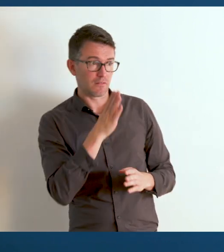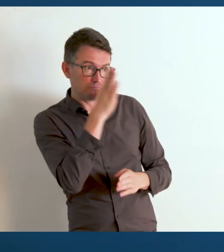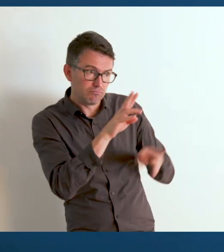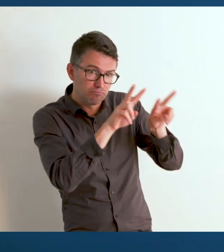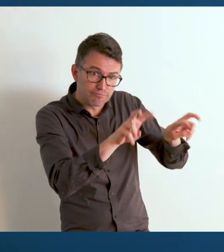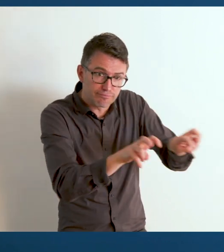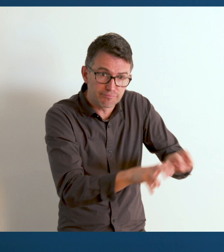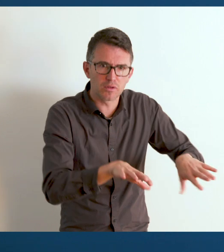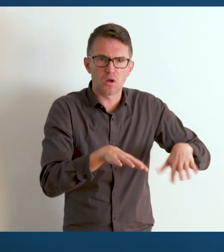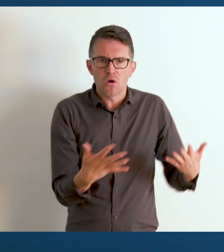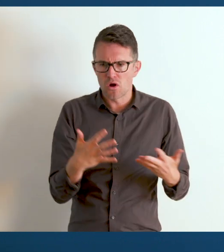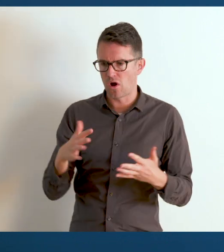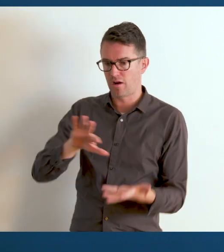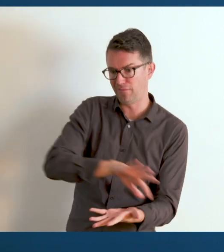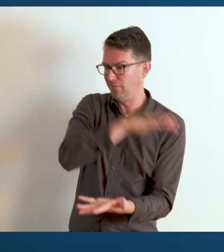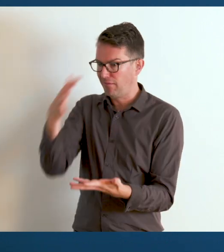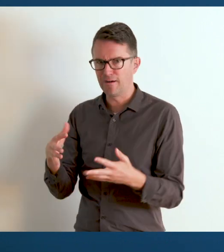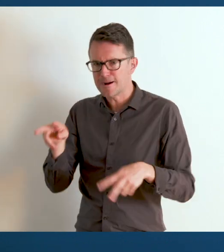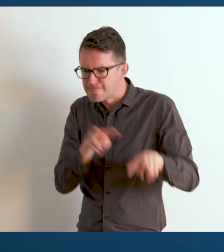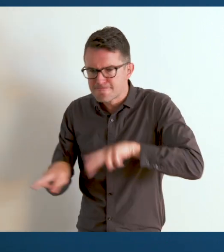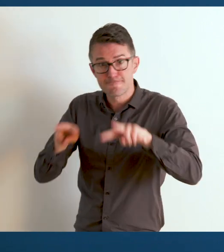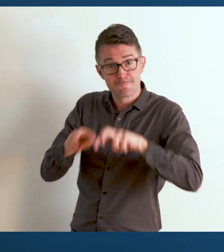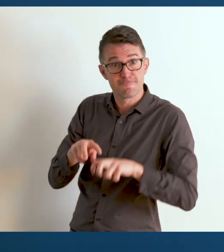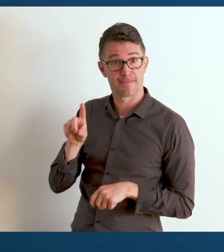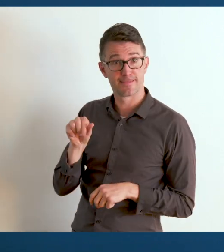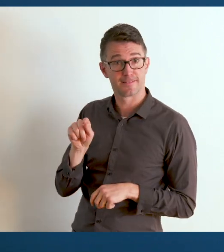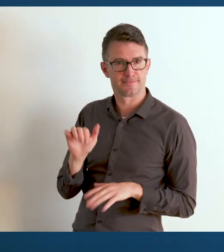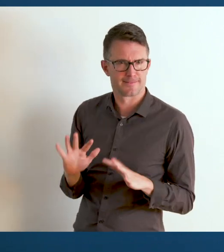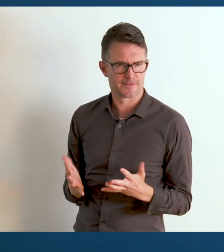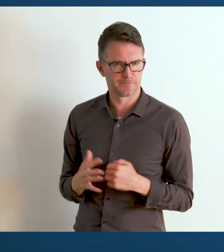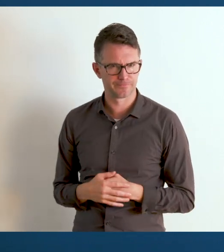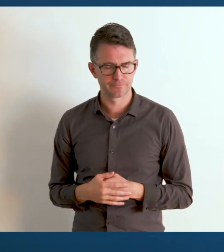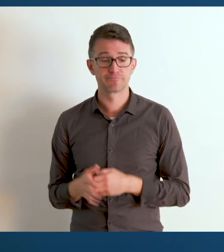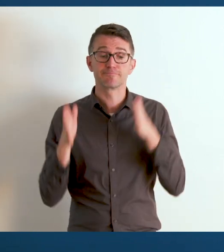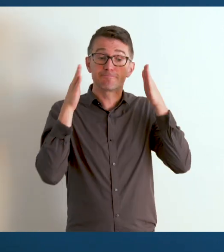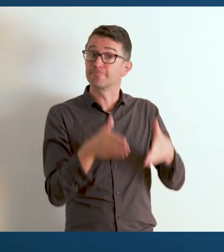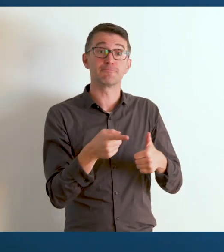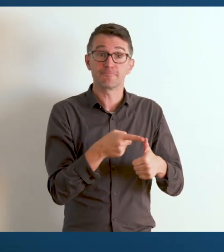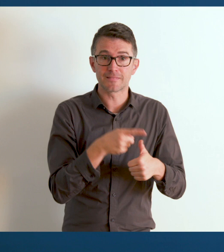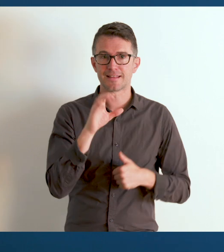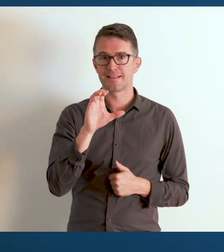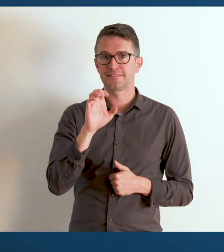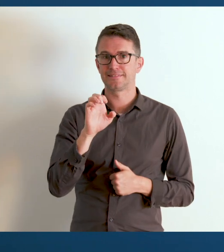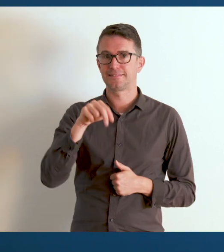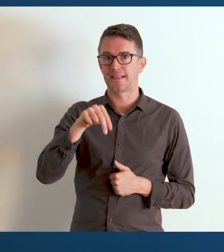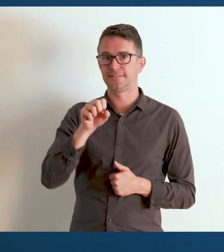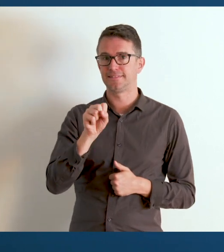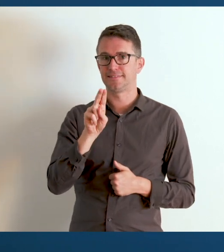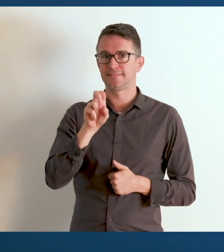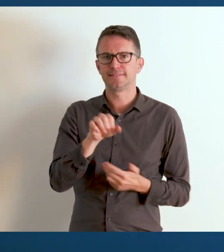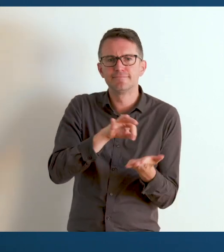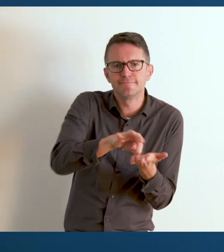direct assessments, and qualitative data collection methodologies. In terms of censuses, these are